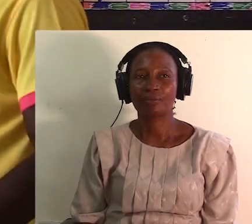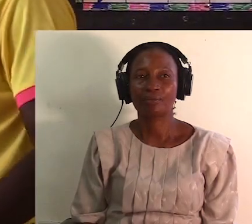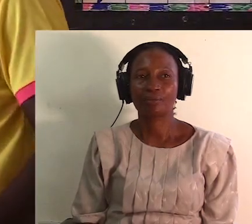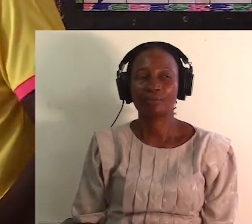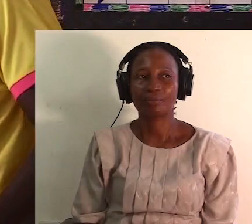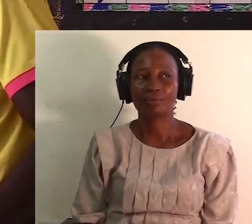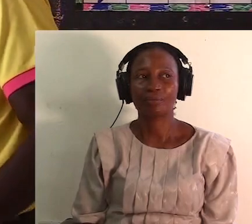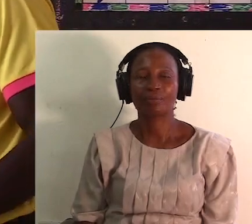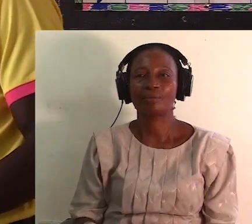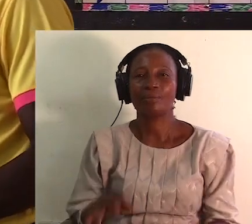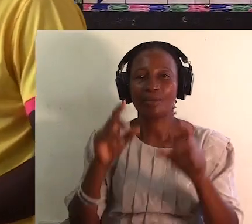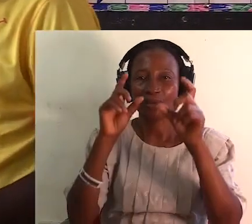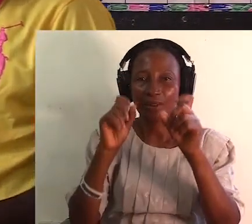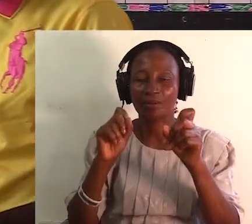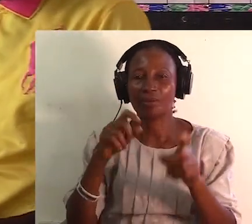a flag.